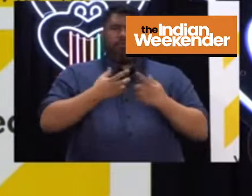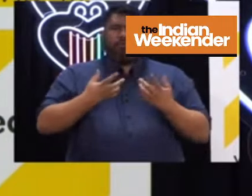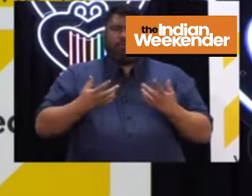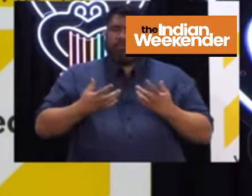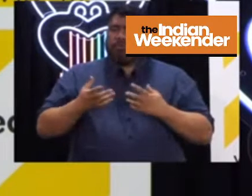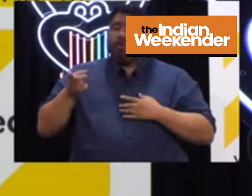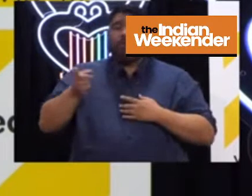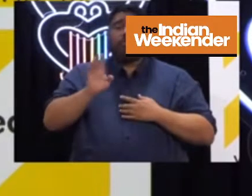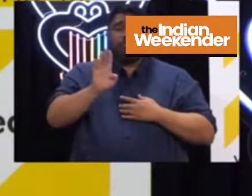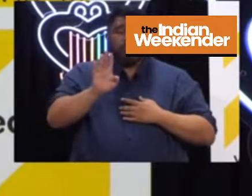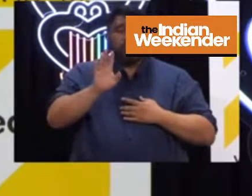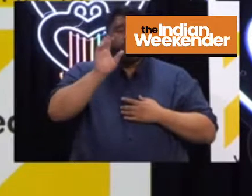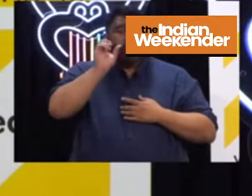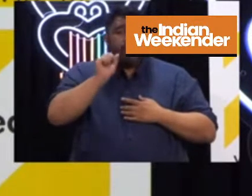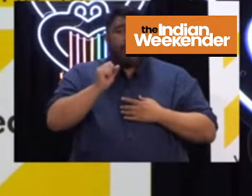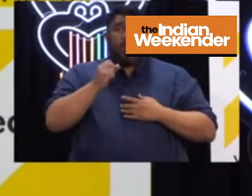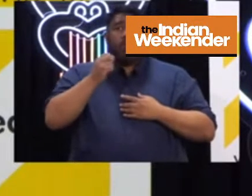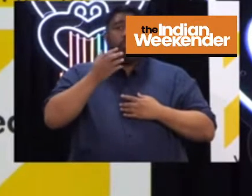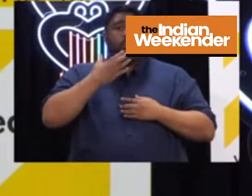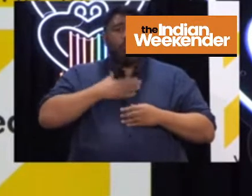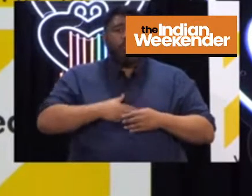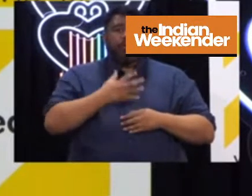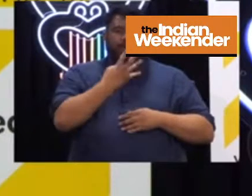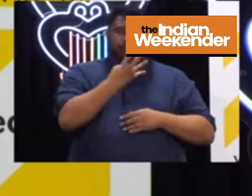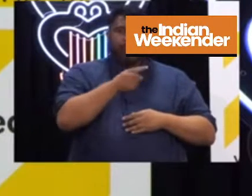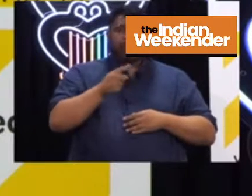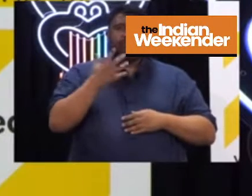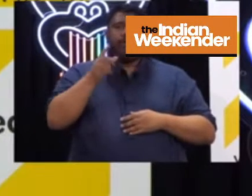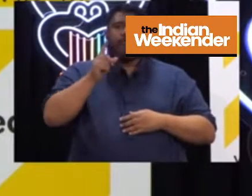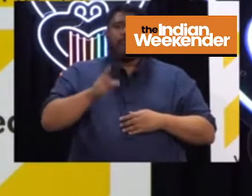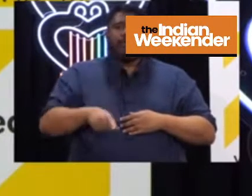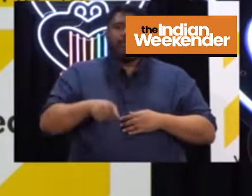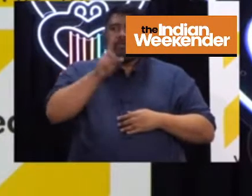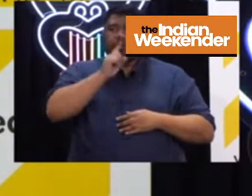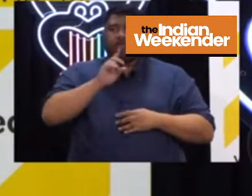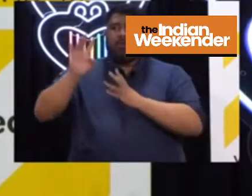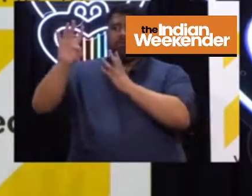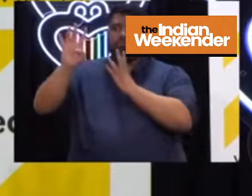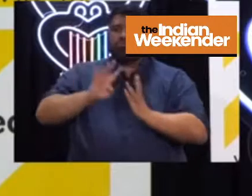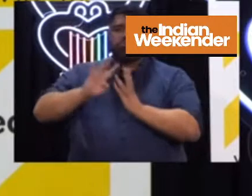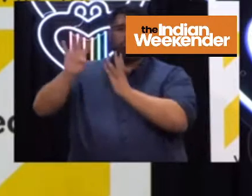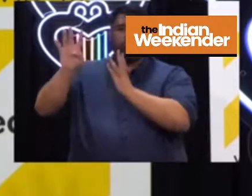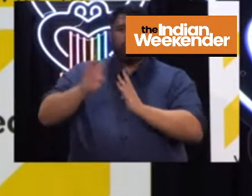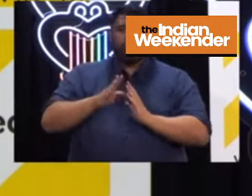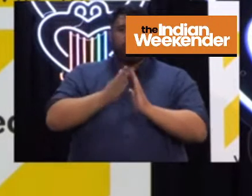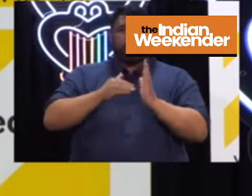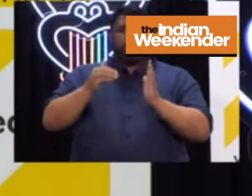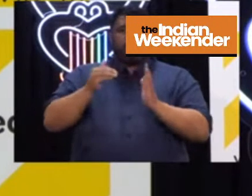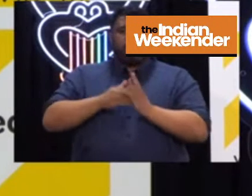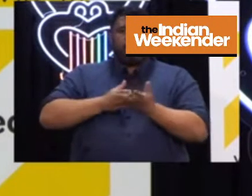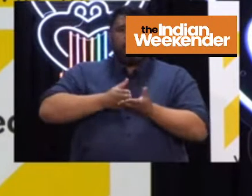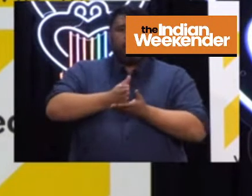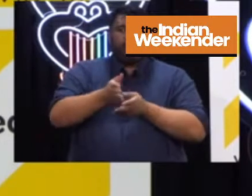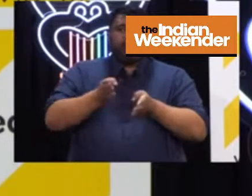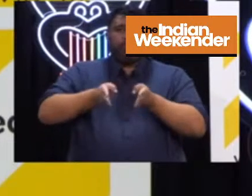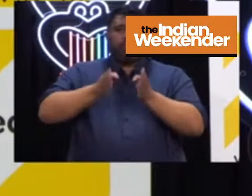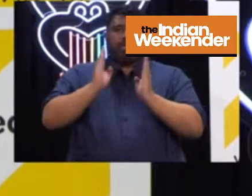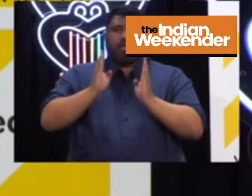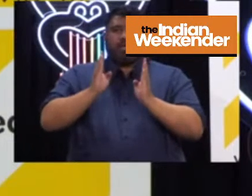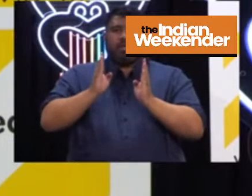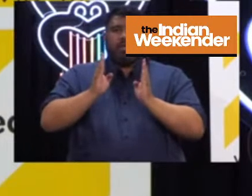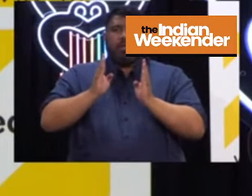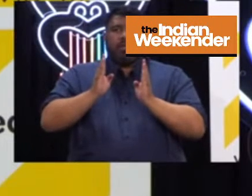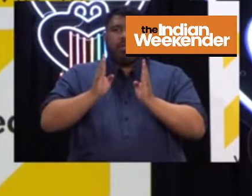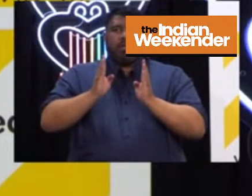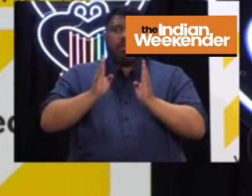between 4,000 and 5,000 people coming into New Zealand and into our managed isolation facilities over the course